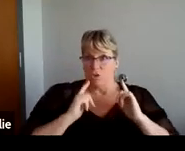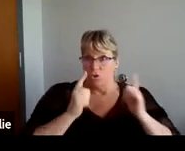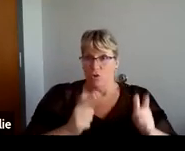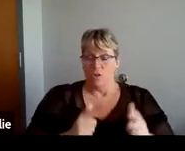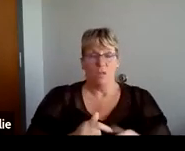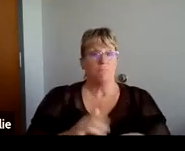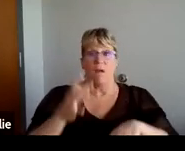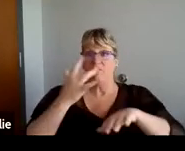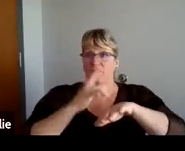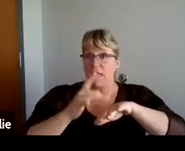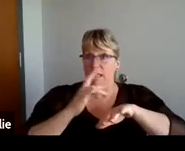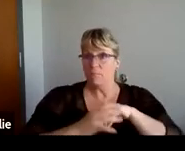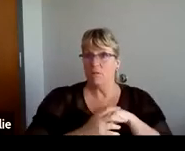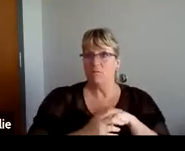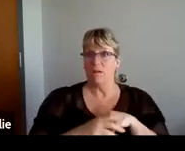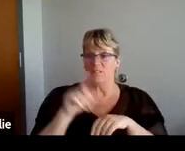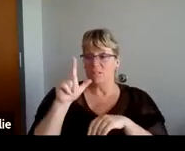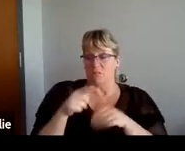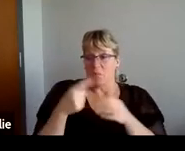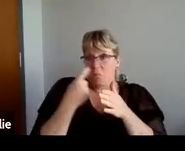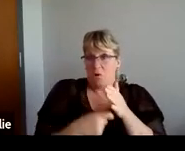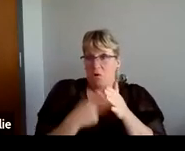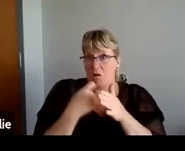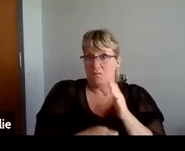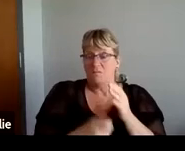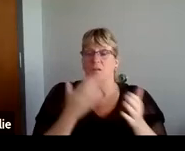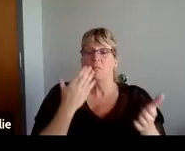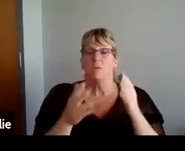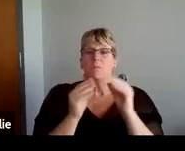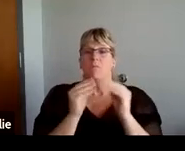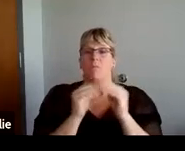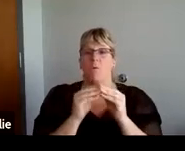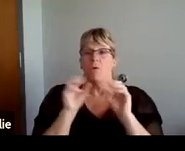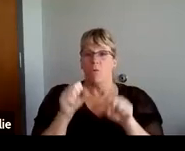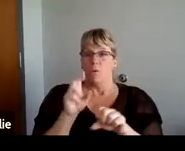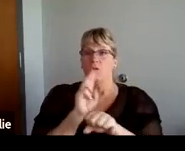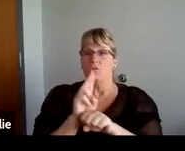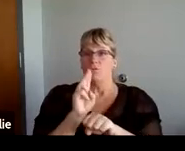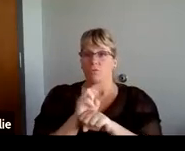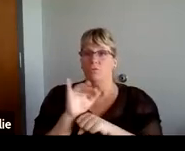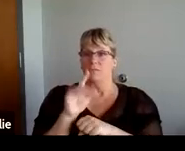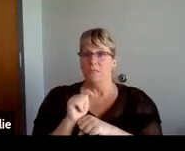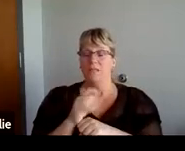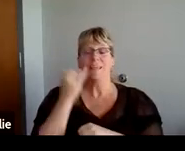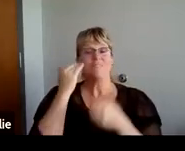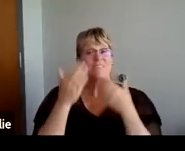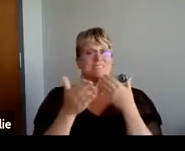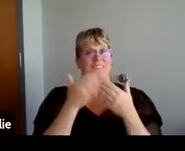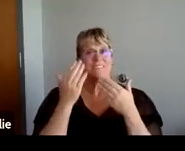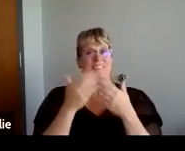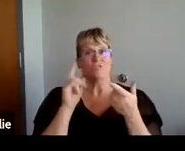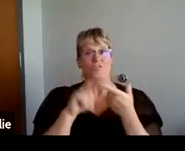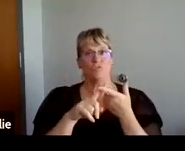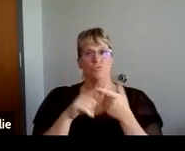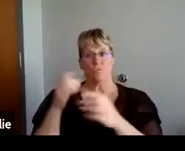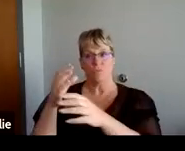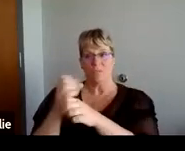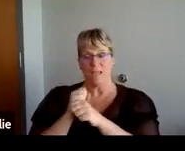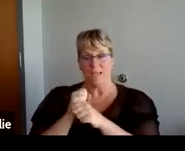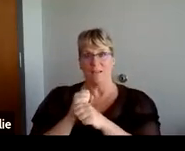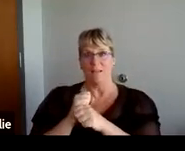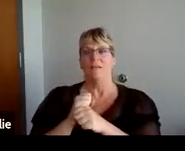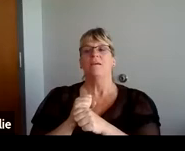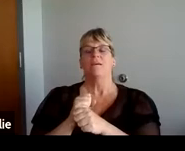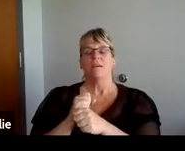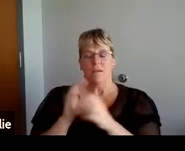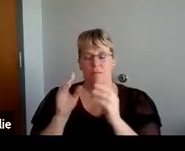if it has a low cost, you might be more likely to use it. If it's easier to administer, you might be more likely